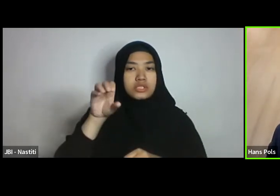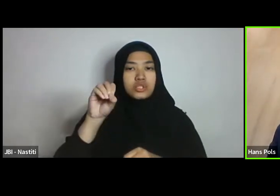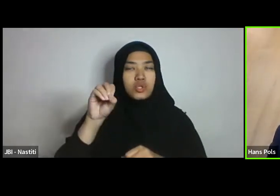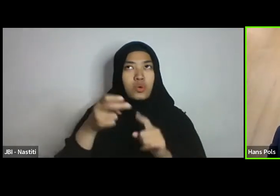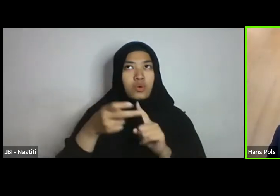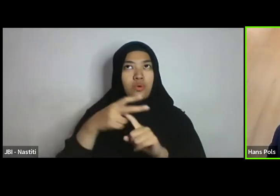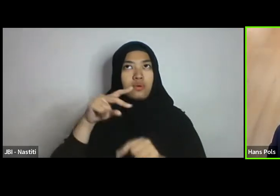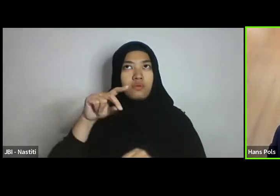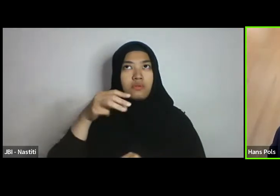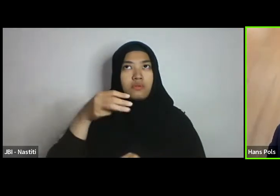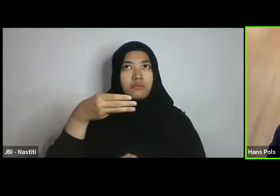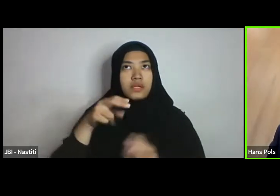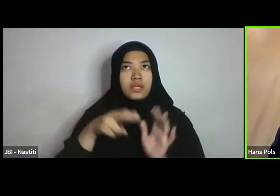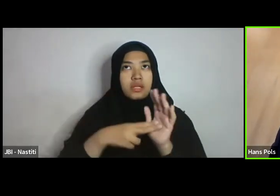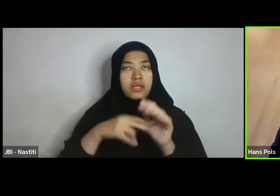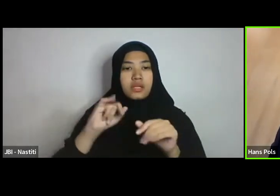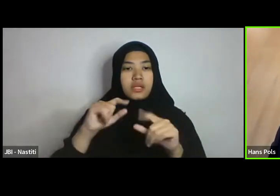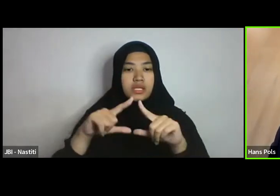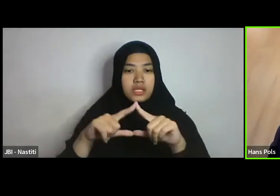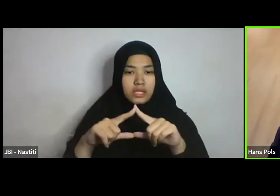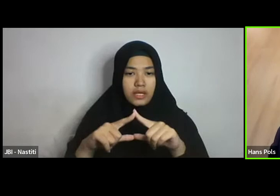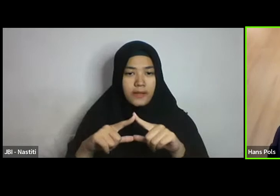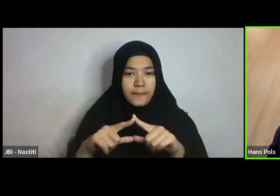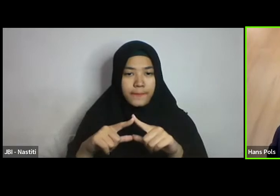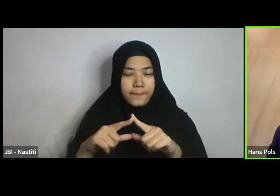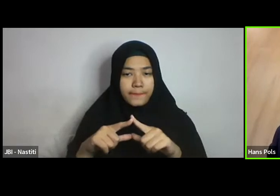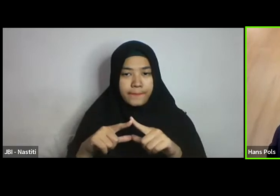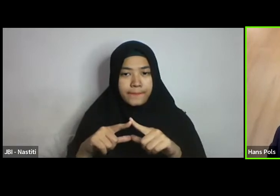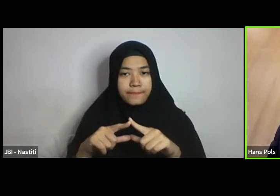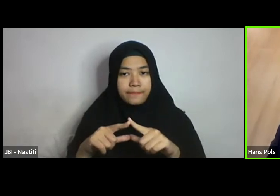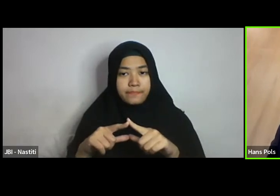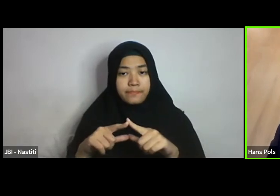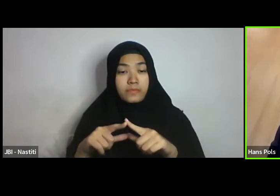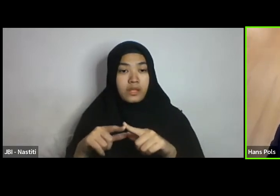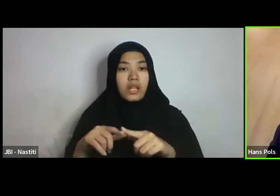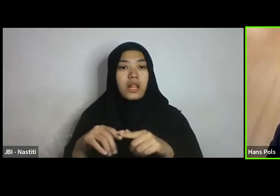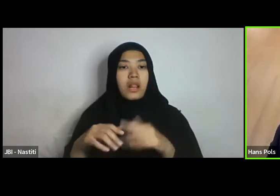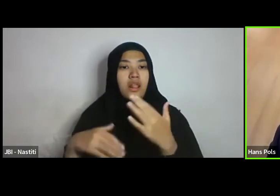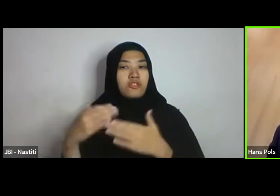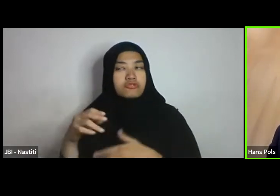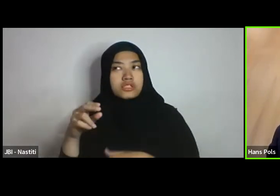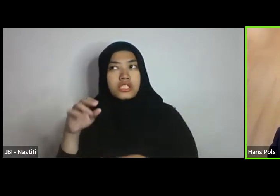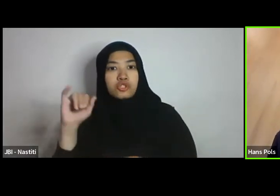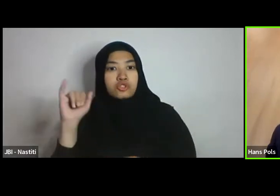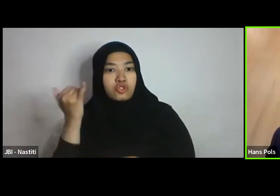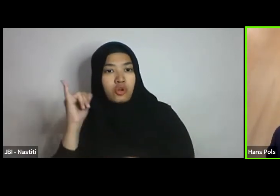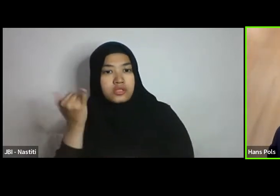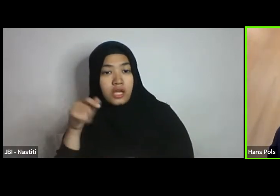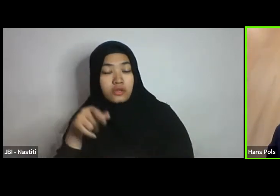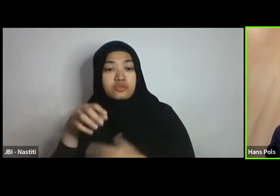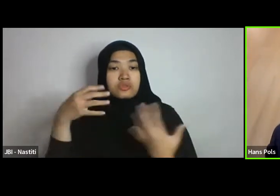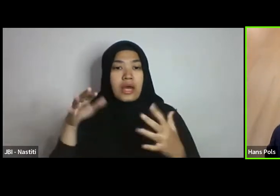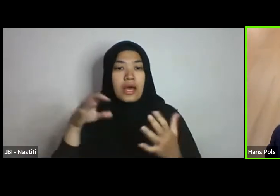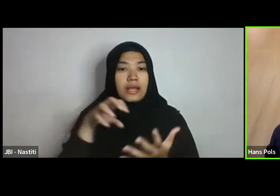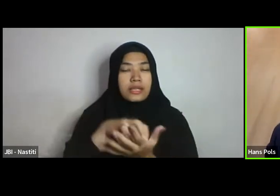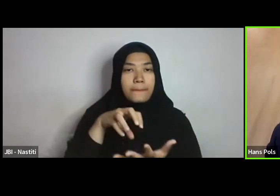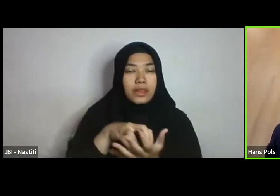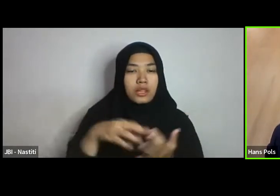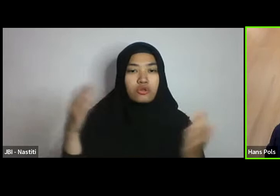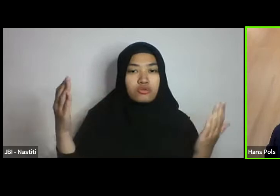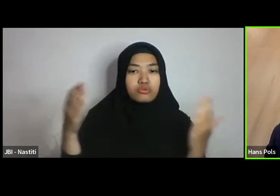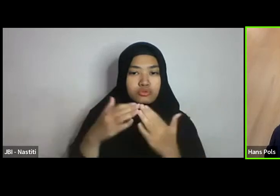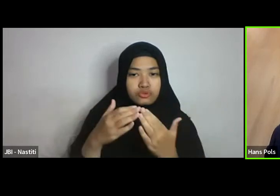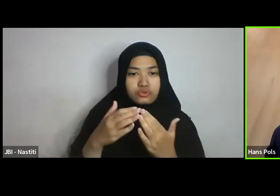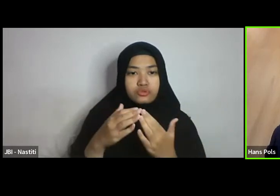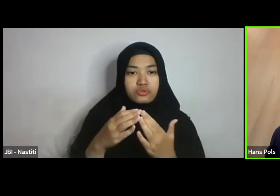additional housing facility. The people there now get regular medical care. And this is not because the government organized something, but